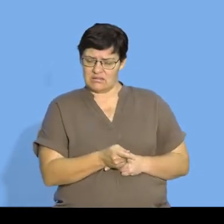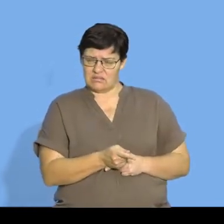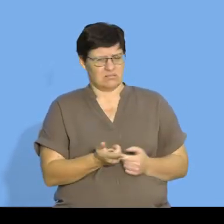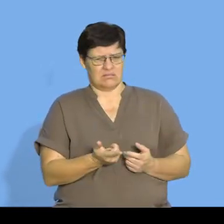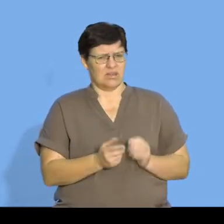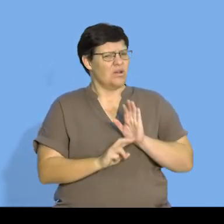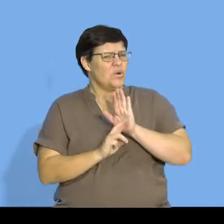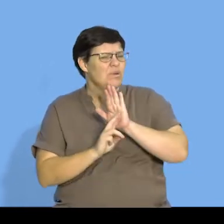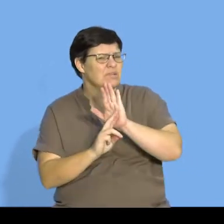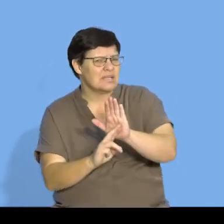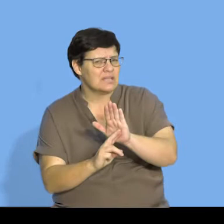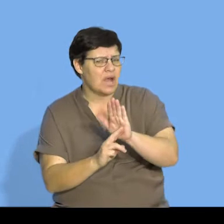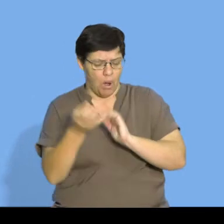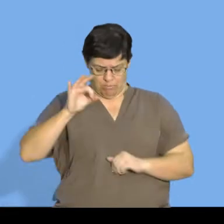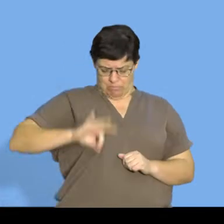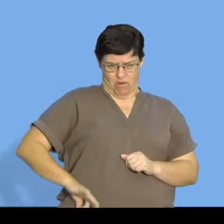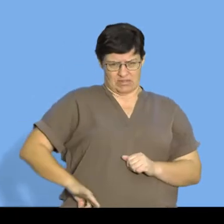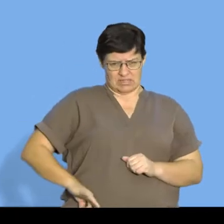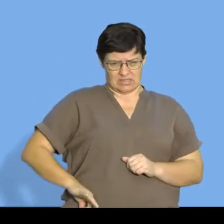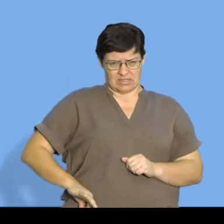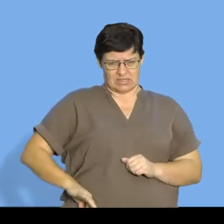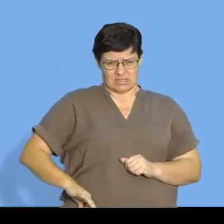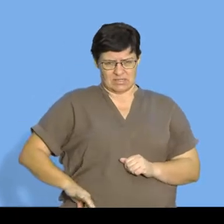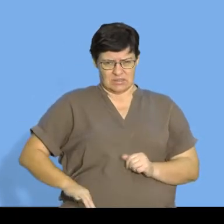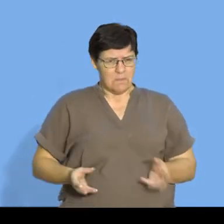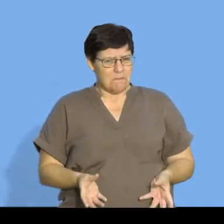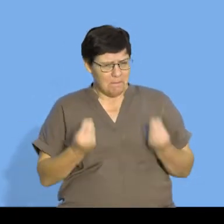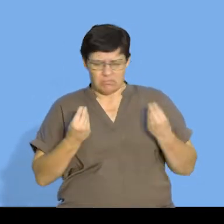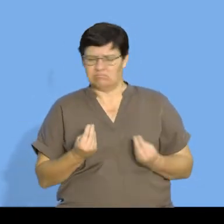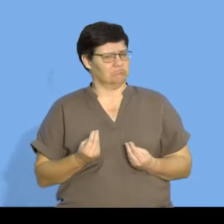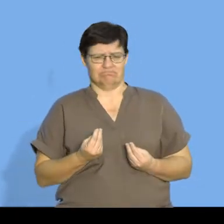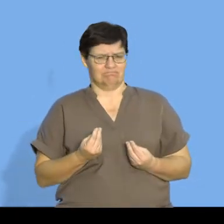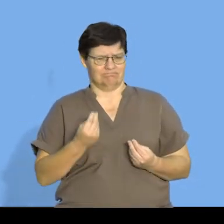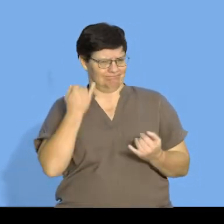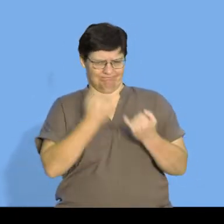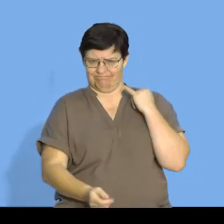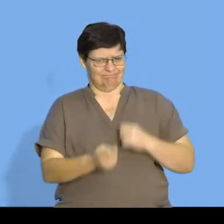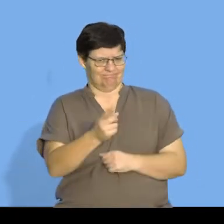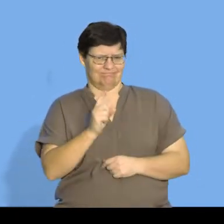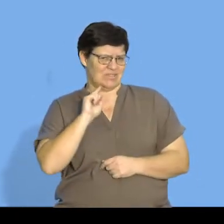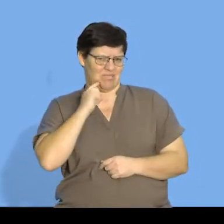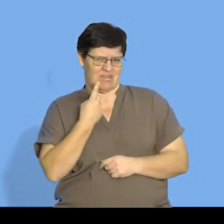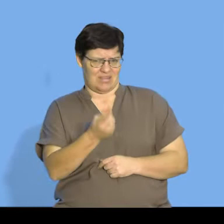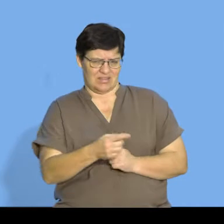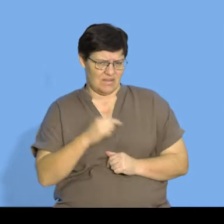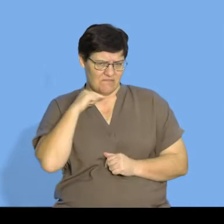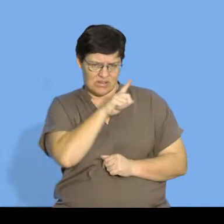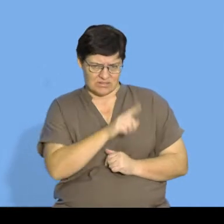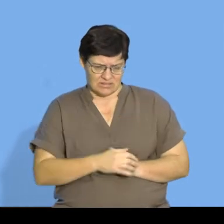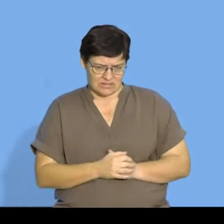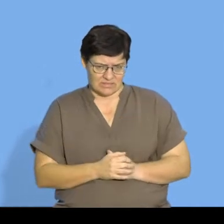says represents the profit that we have earned. Clearly you can see that this